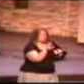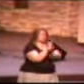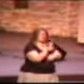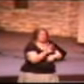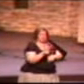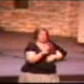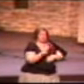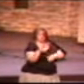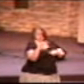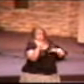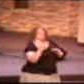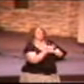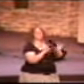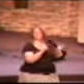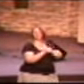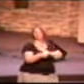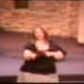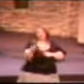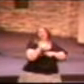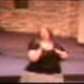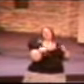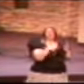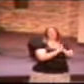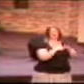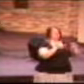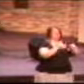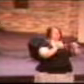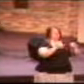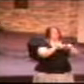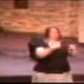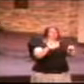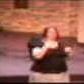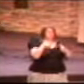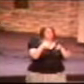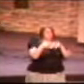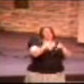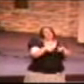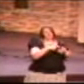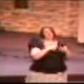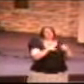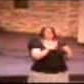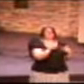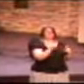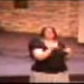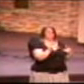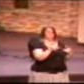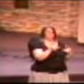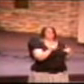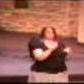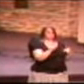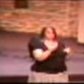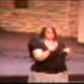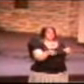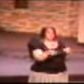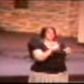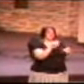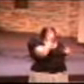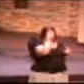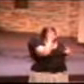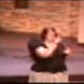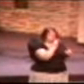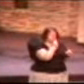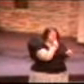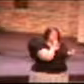I bet some of you have a whole key ring full of fobs they may be rewards they may be loyalty can I let you in on a